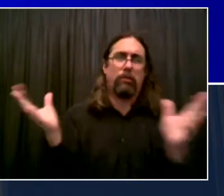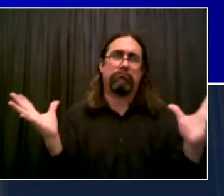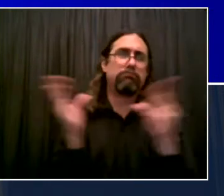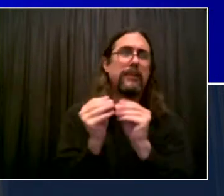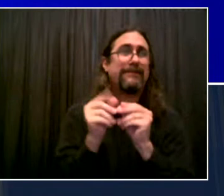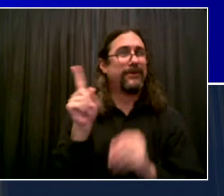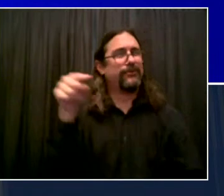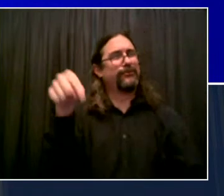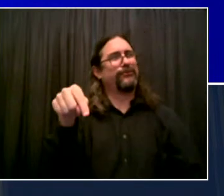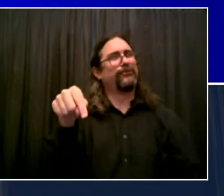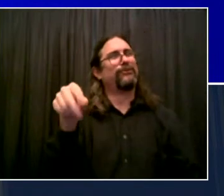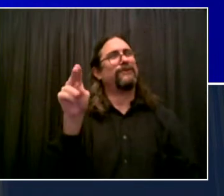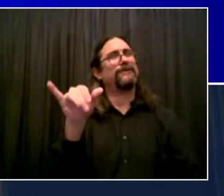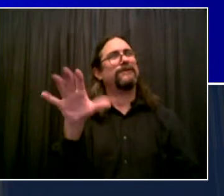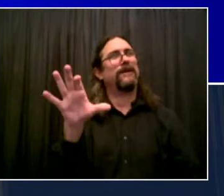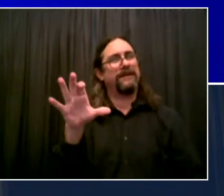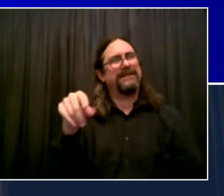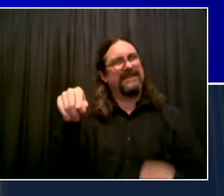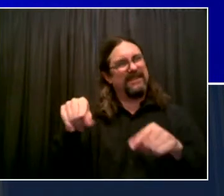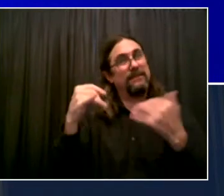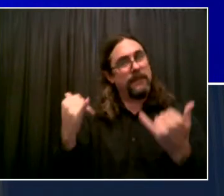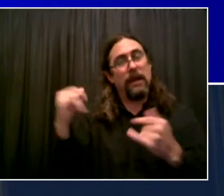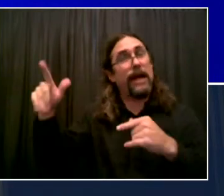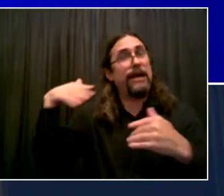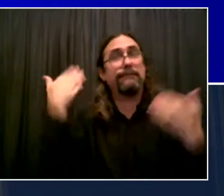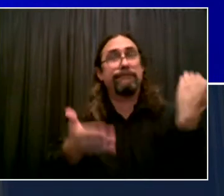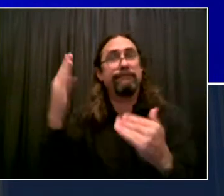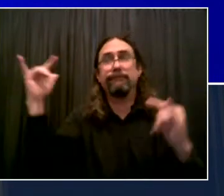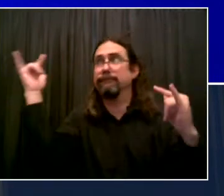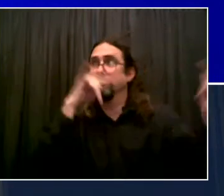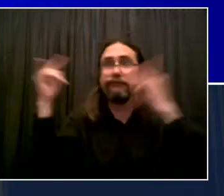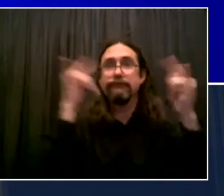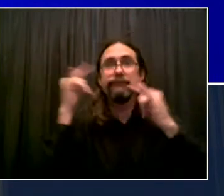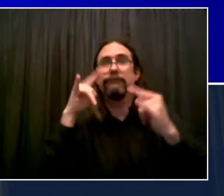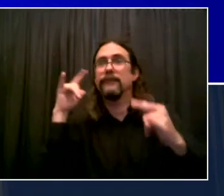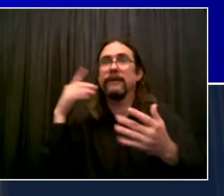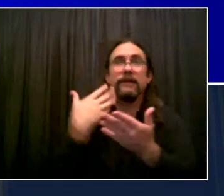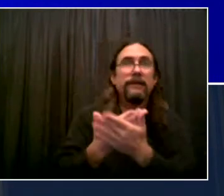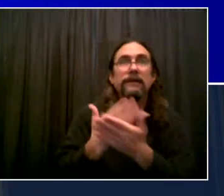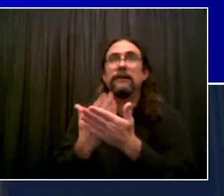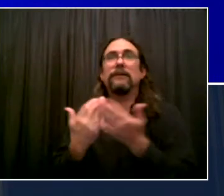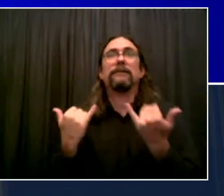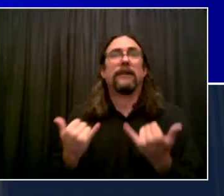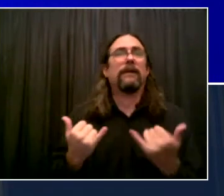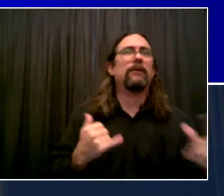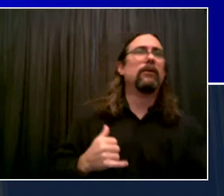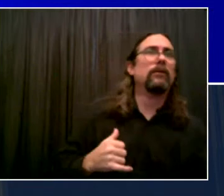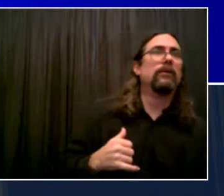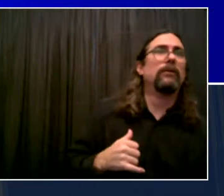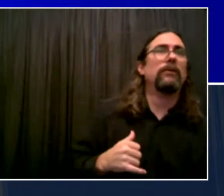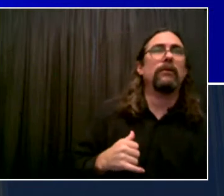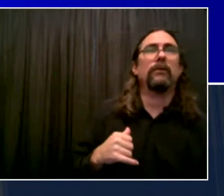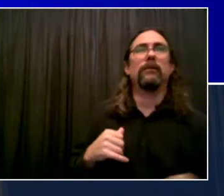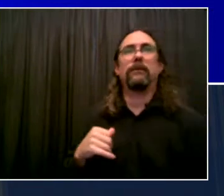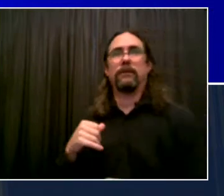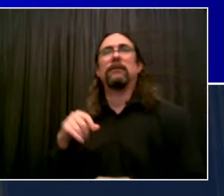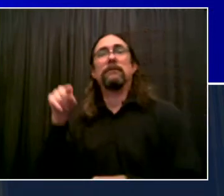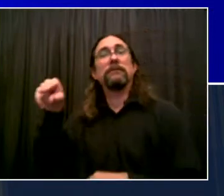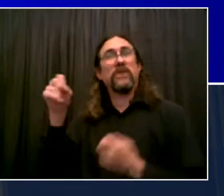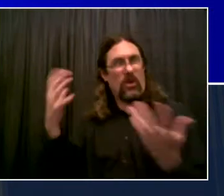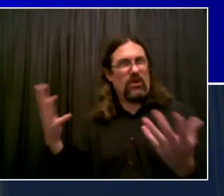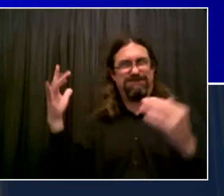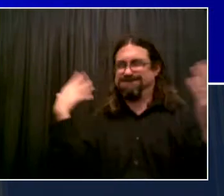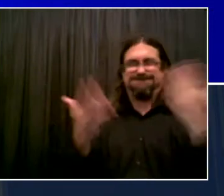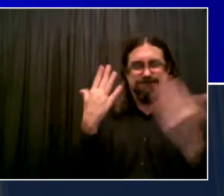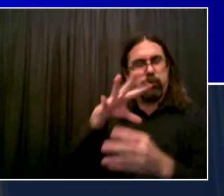move this nation forward, work that's going to mean so much for New York City, obviously, particularly in the fight against the pandemic and the fight against the climate